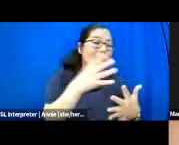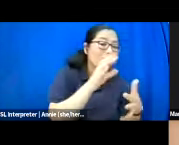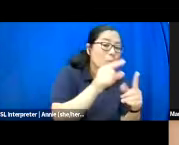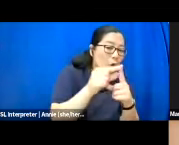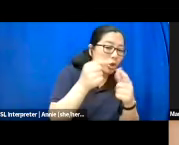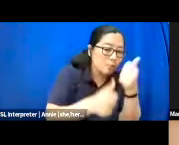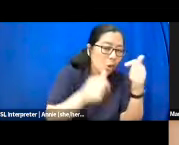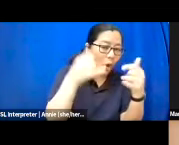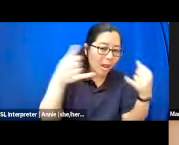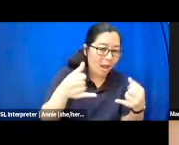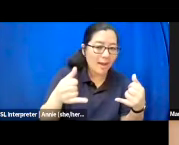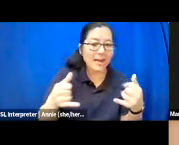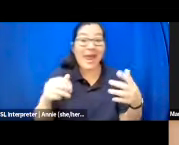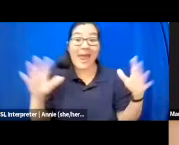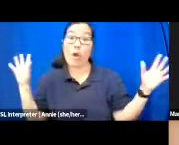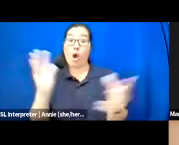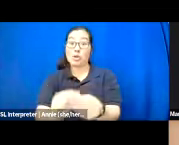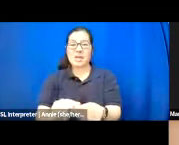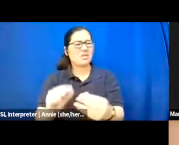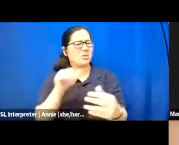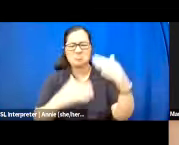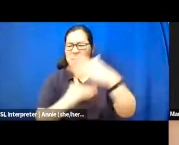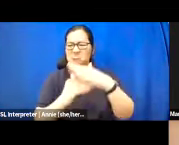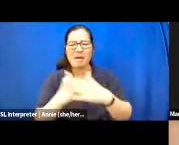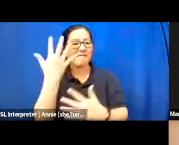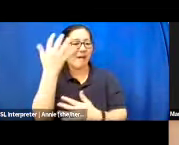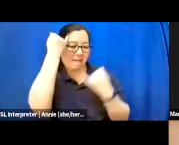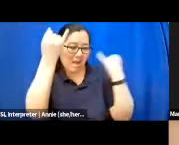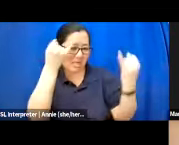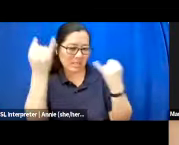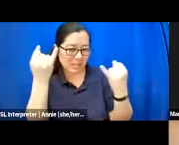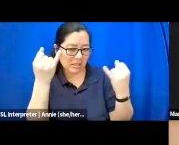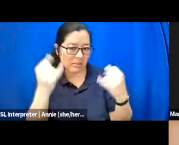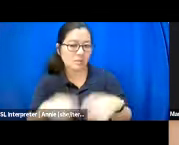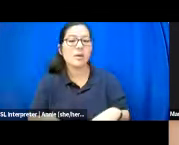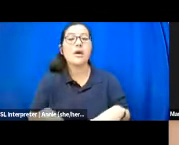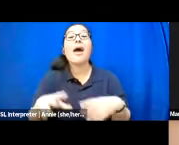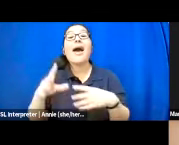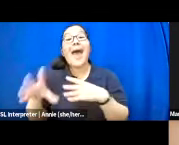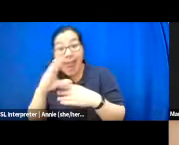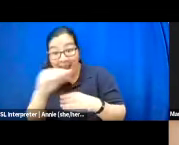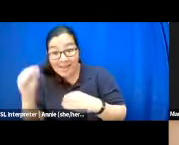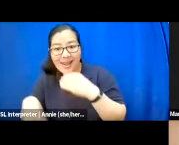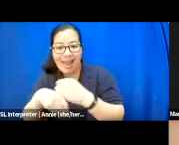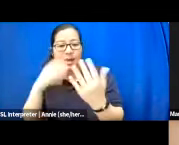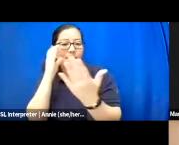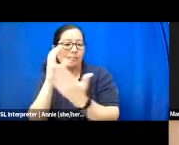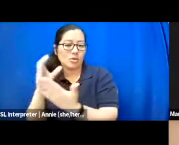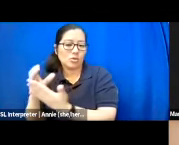Most of the time it's a little more detail to add, and then it's spacing out and it's adding pictures to it. That's usually the